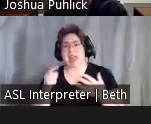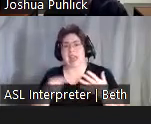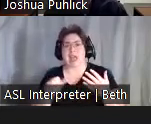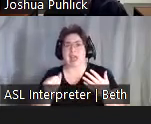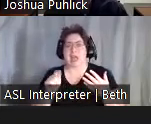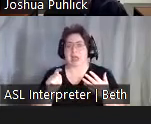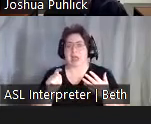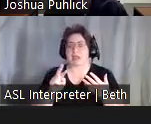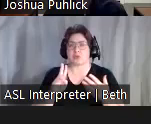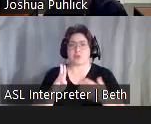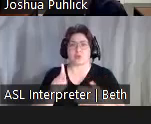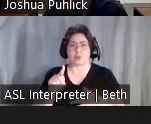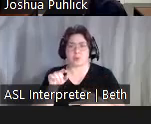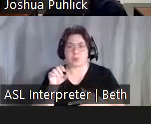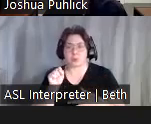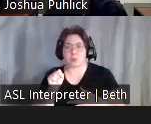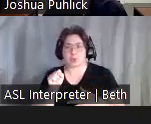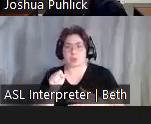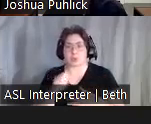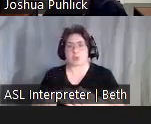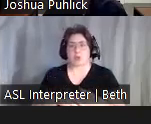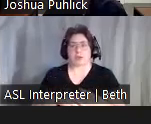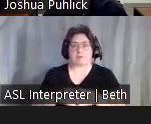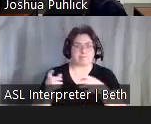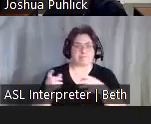vertical axis you see